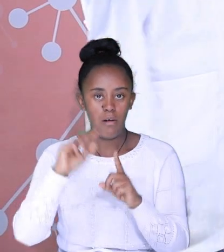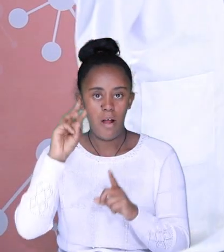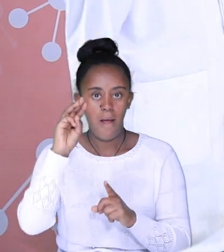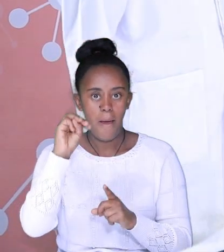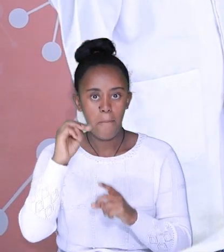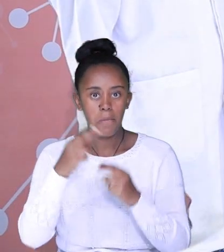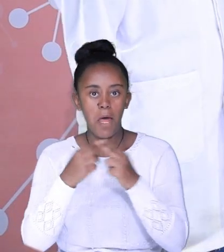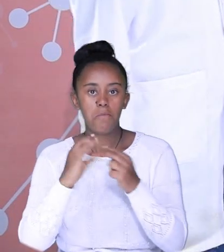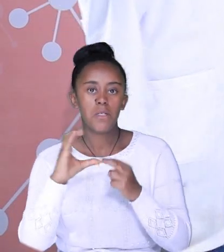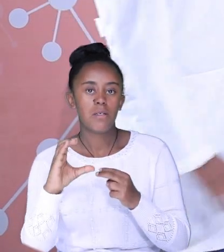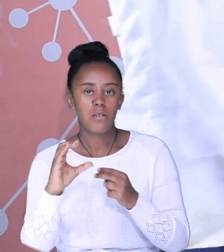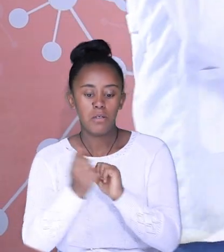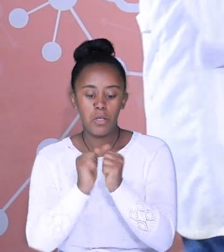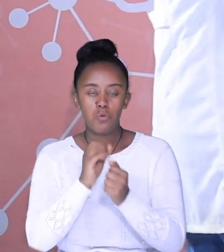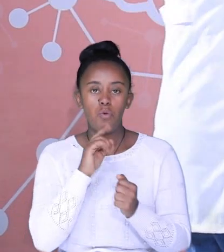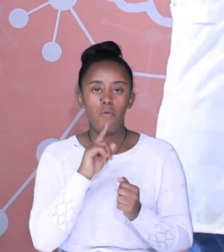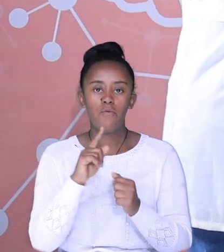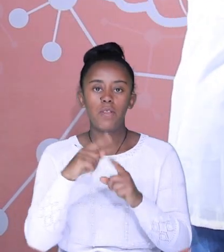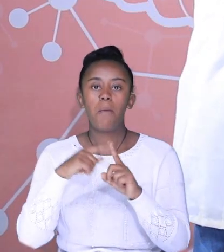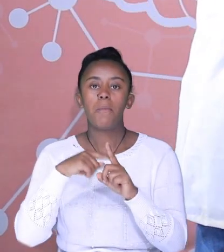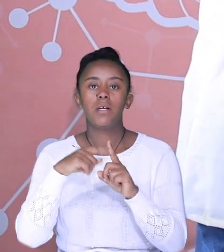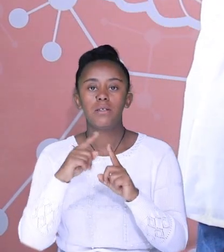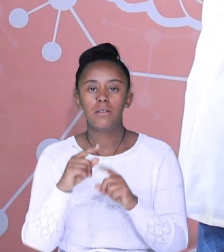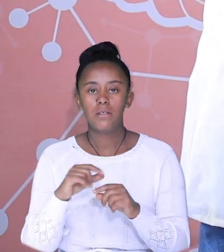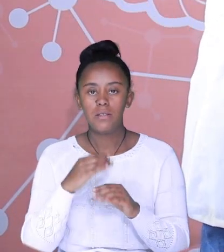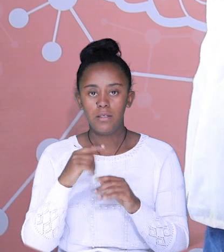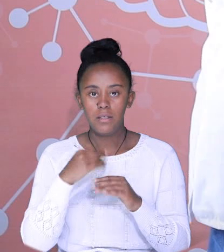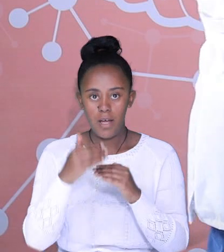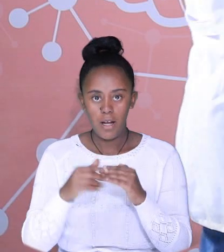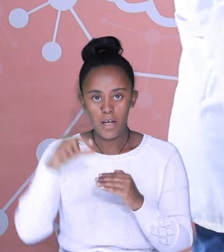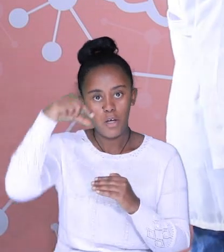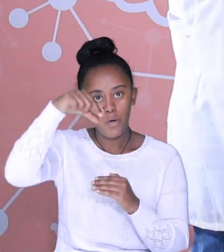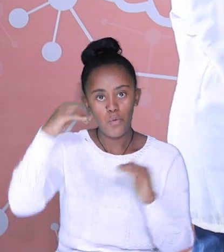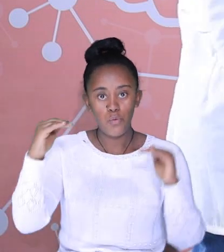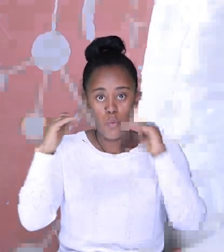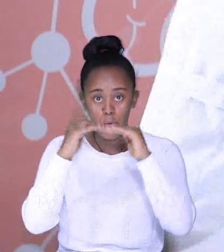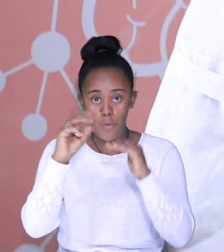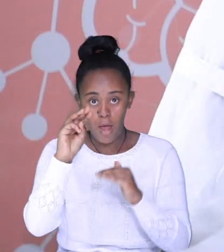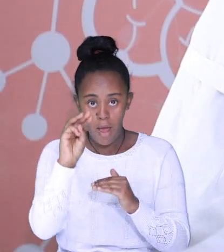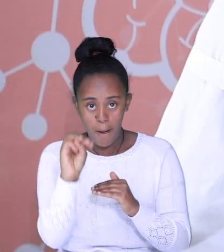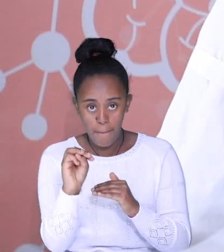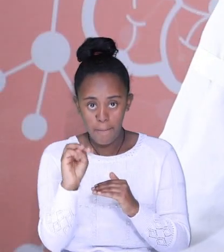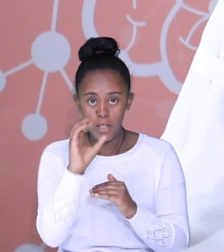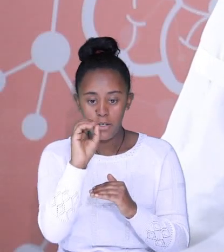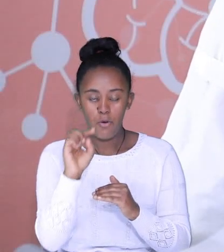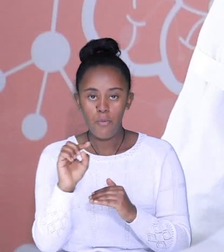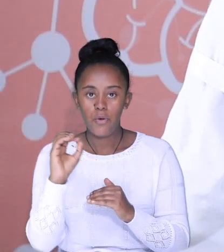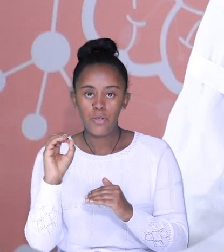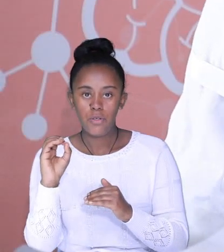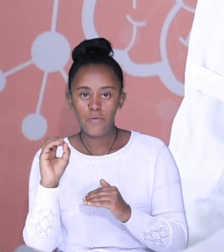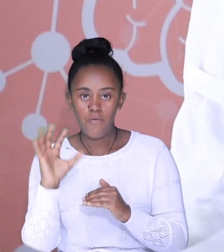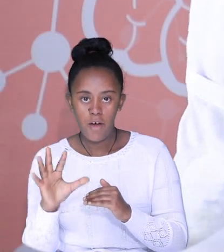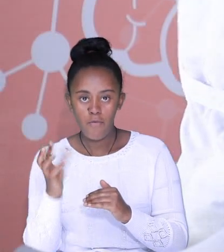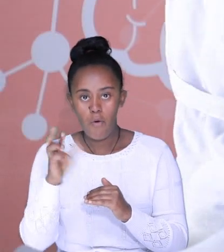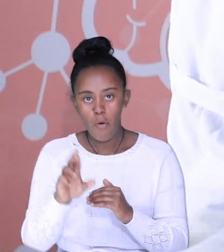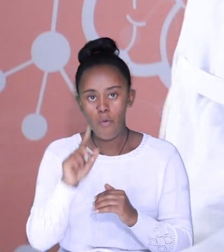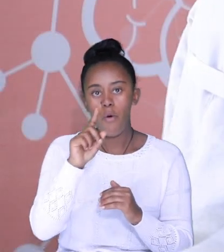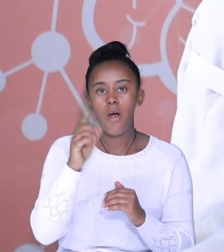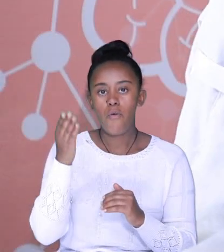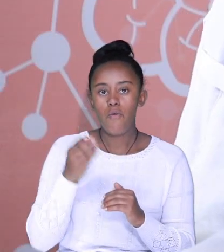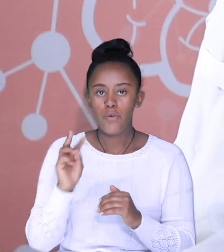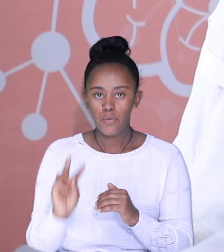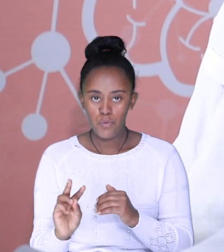times C change of temperature. Then Q is equal to M 0.5 or 1 over